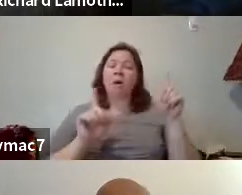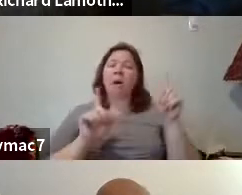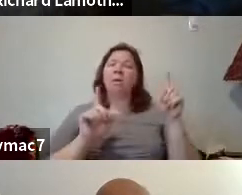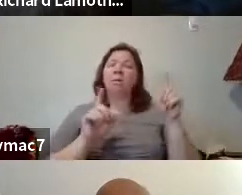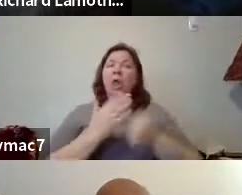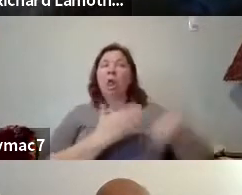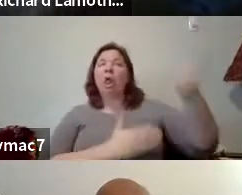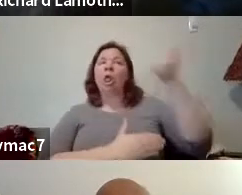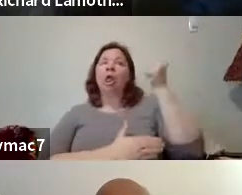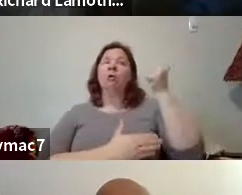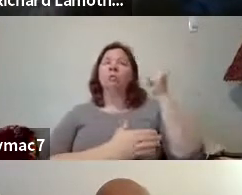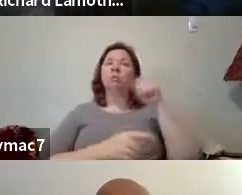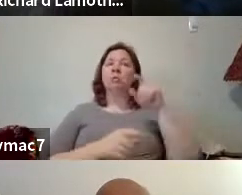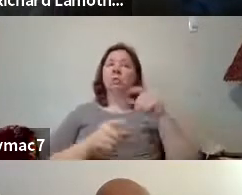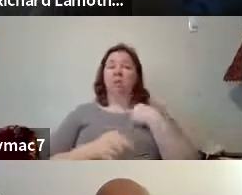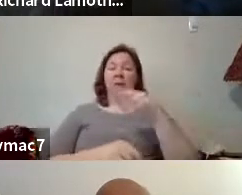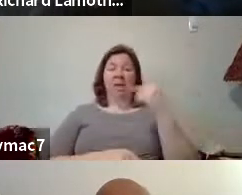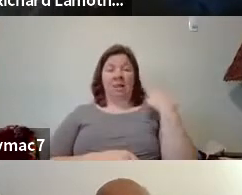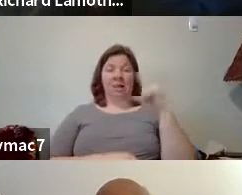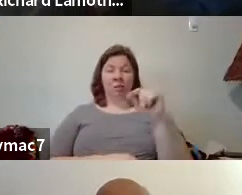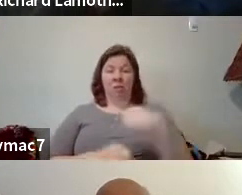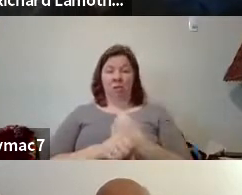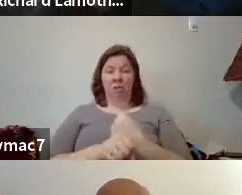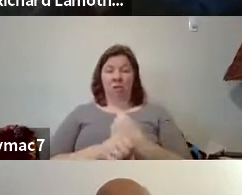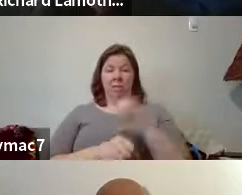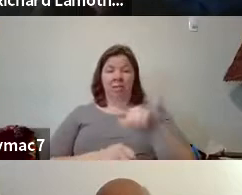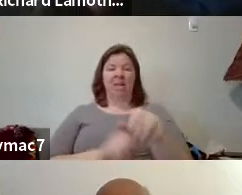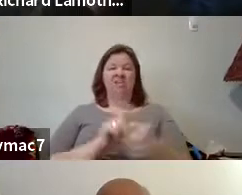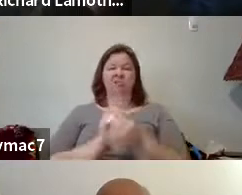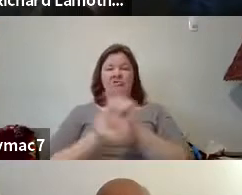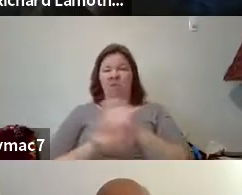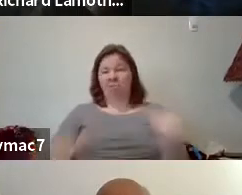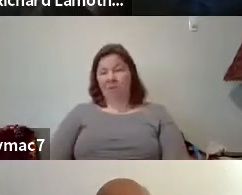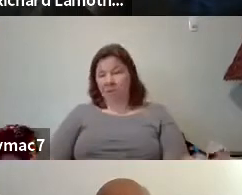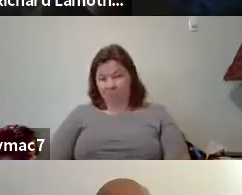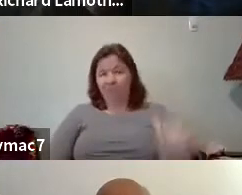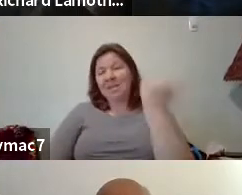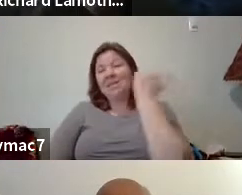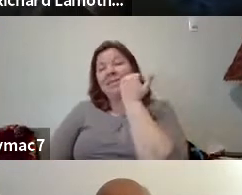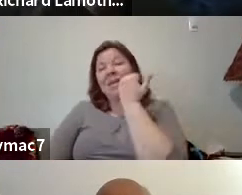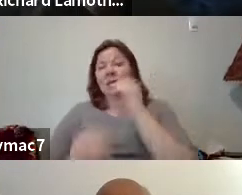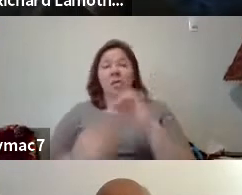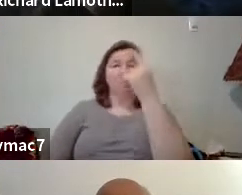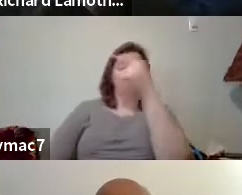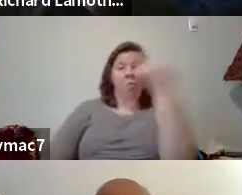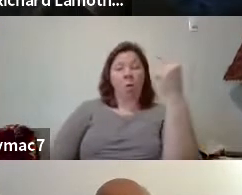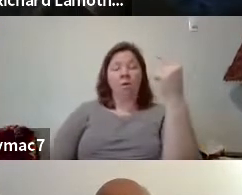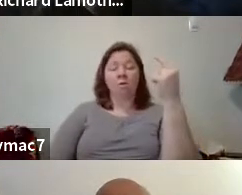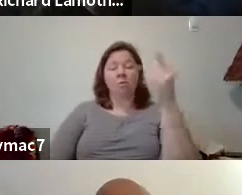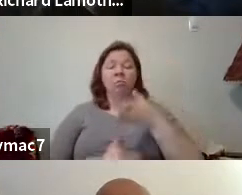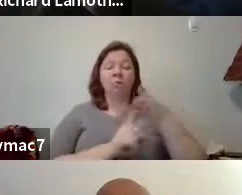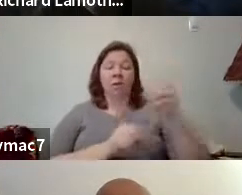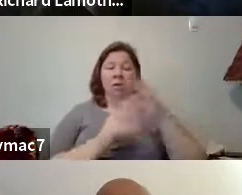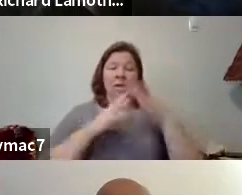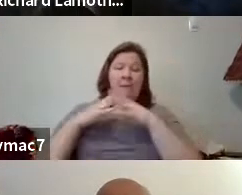physician. But I think in the last 20 years, I think that's reversed. And I think the dentist is the #1 profession now in America